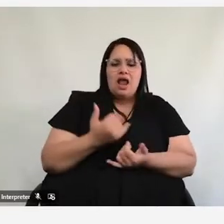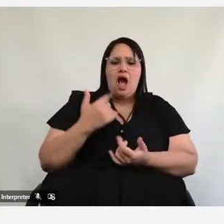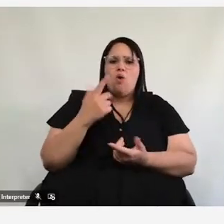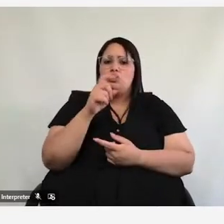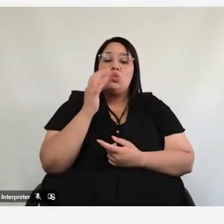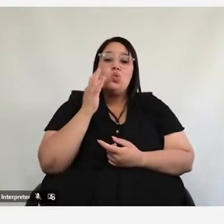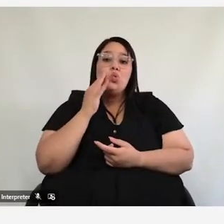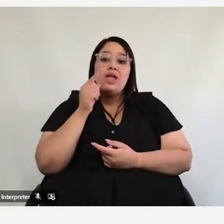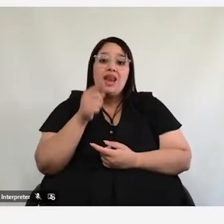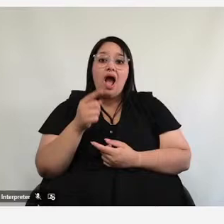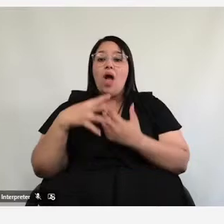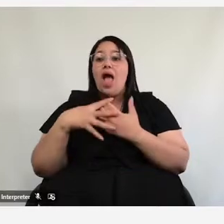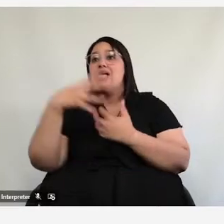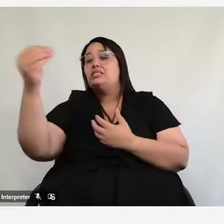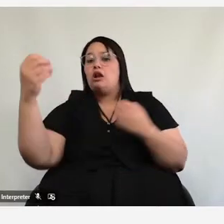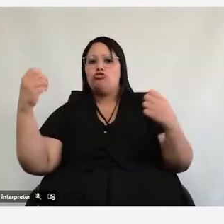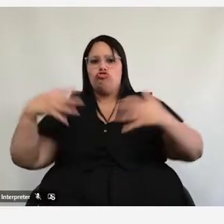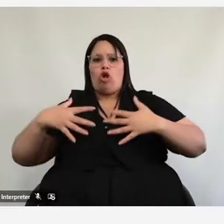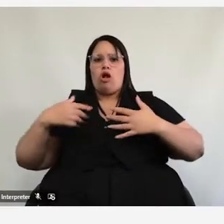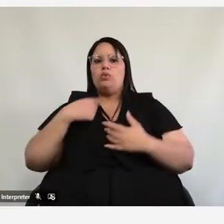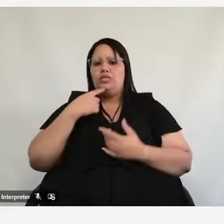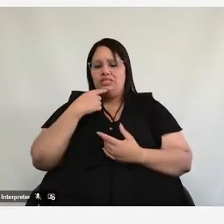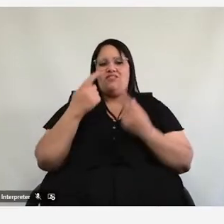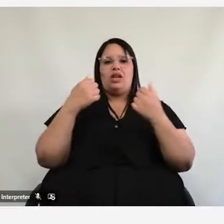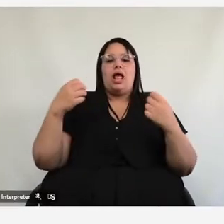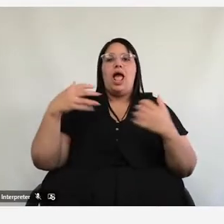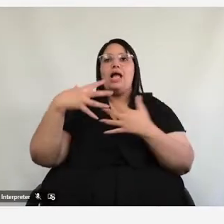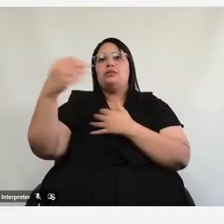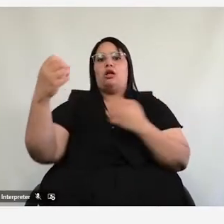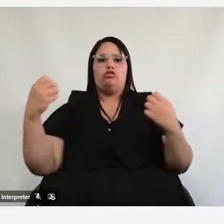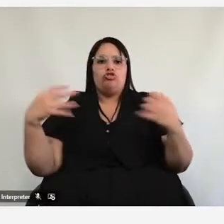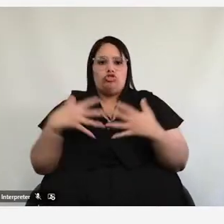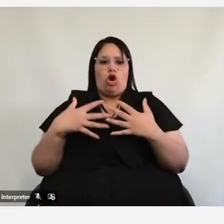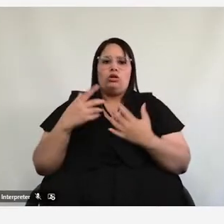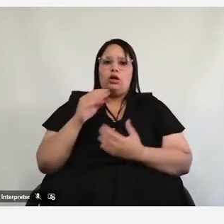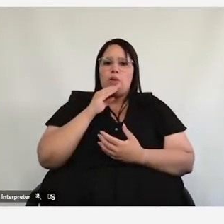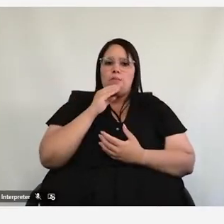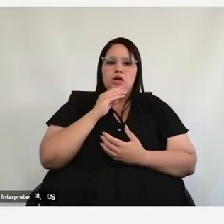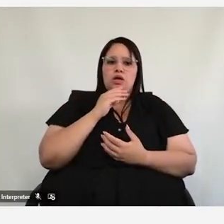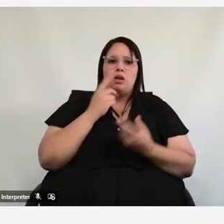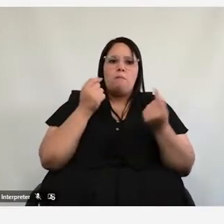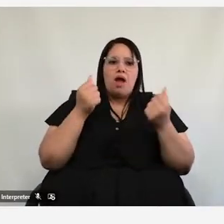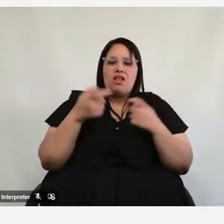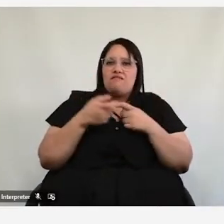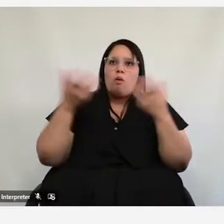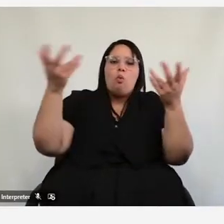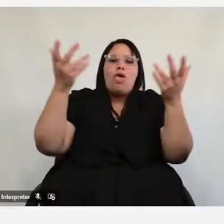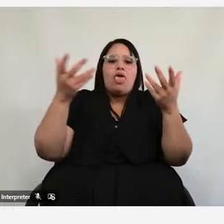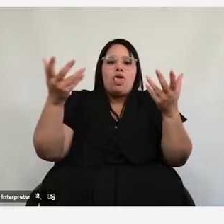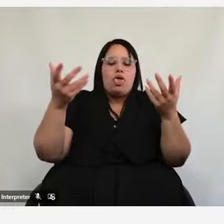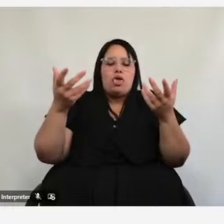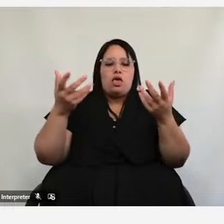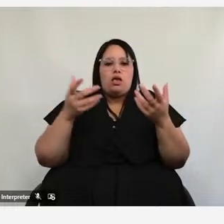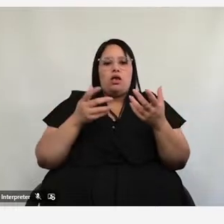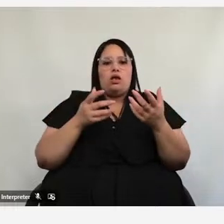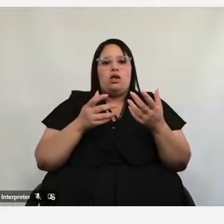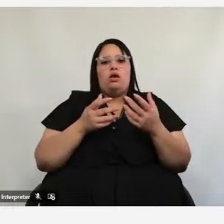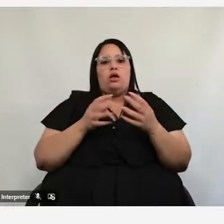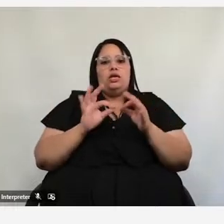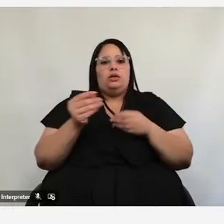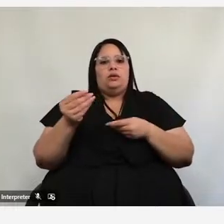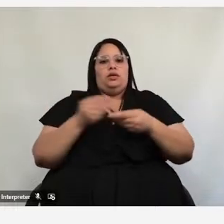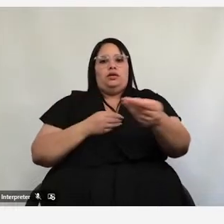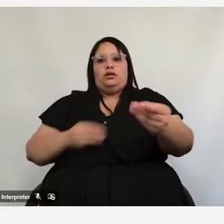there's an external shock, that's what we mean in finance, external shocks, die geld moet van iewers afkom. So we're going to have to